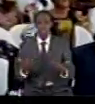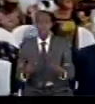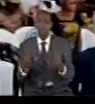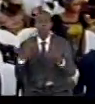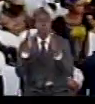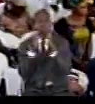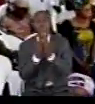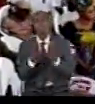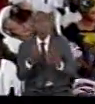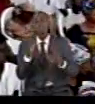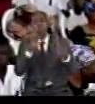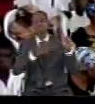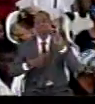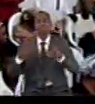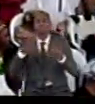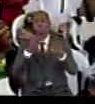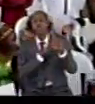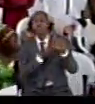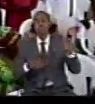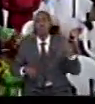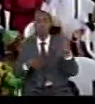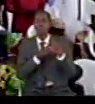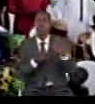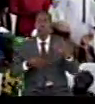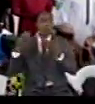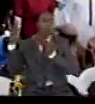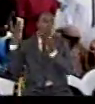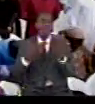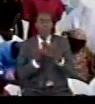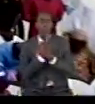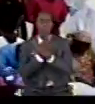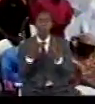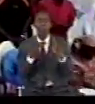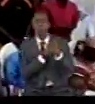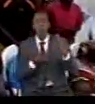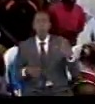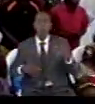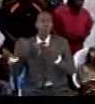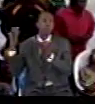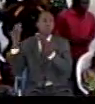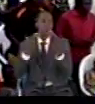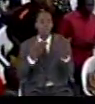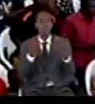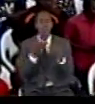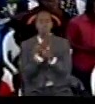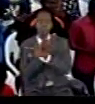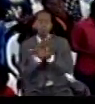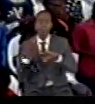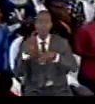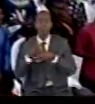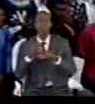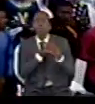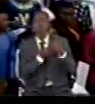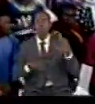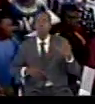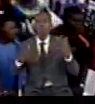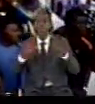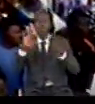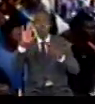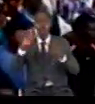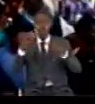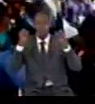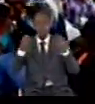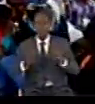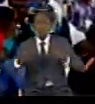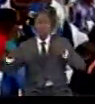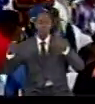lord lift up your voice lord bring deliverance lord bring the freedom don't let your power rain let your freedom reign